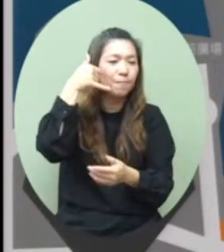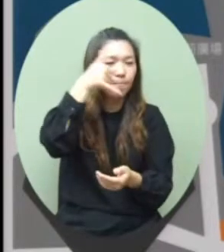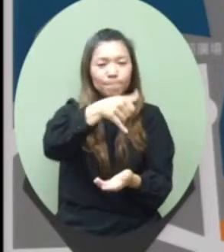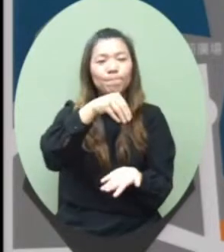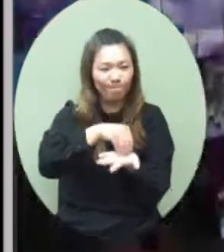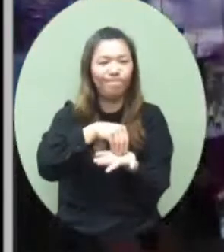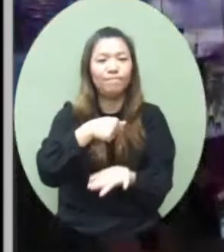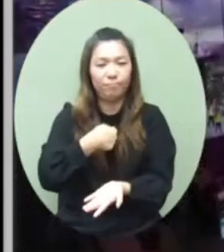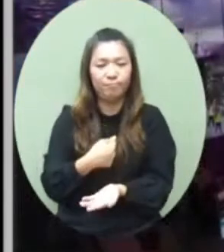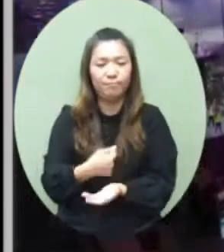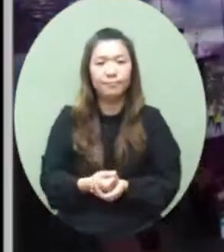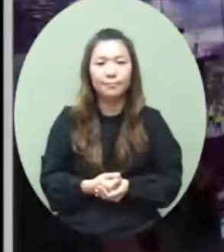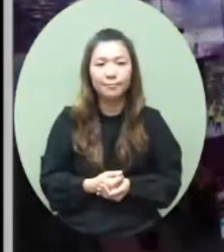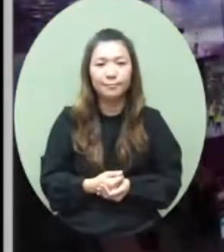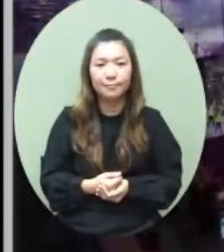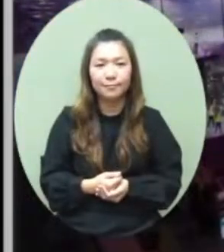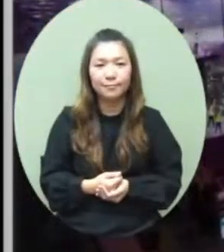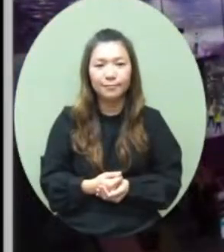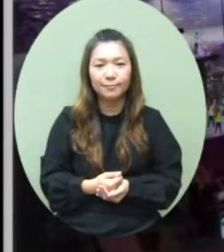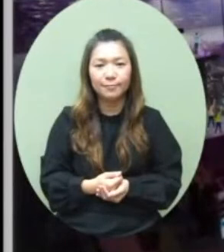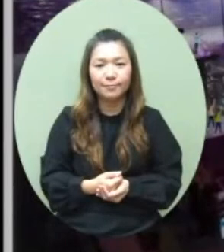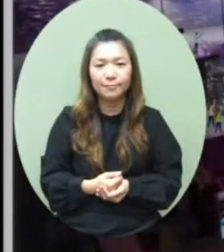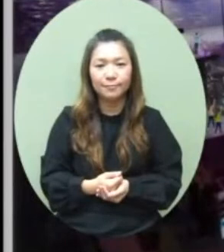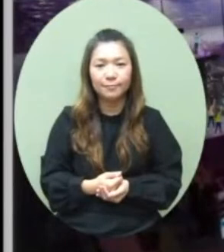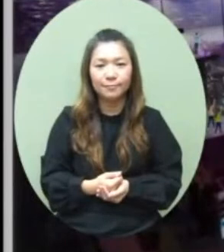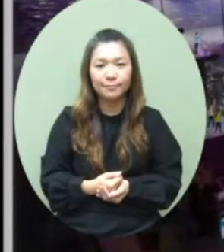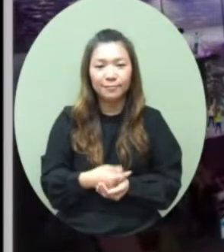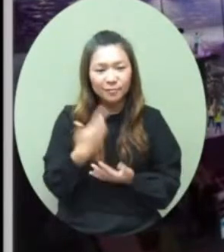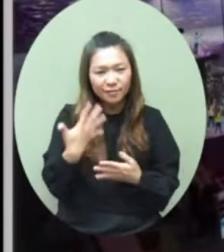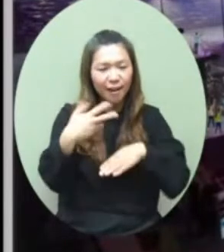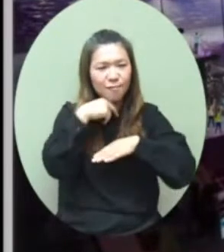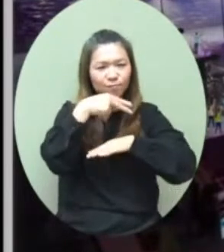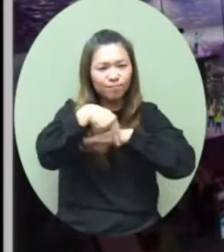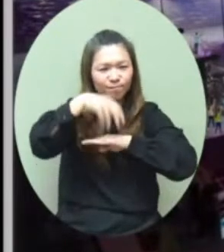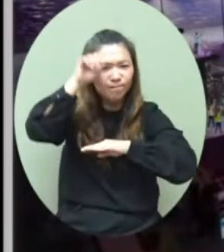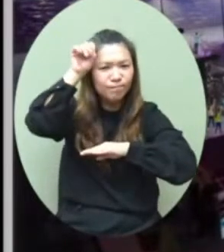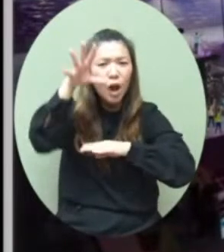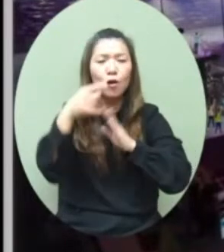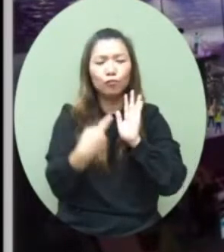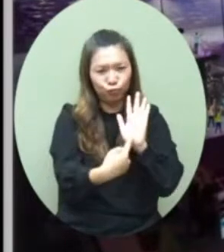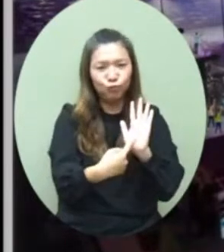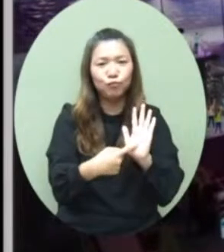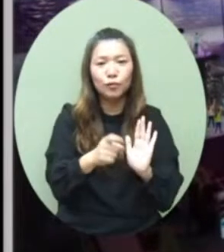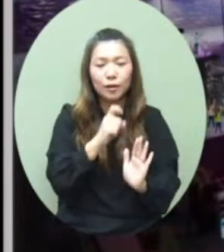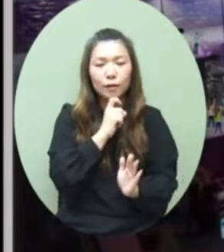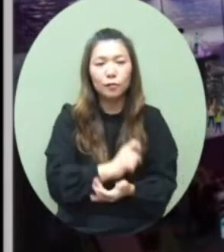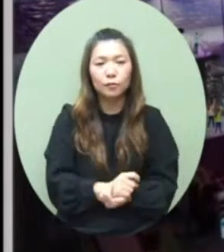scenery. They can also walk in the breeze along the promenade.